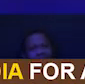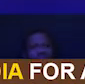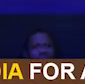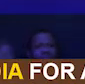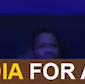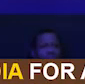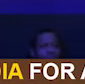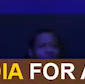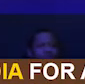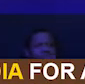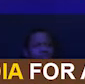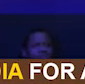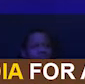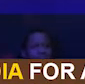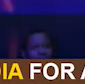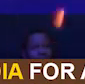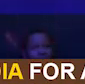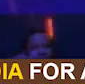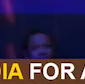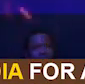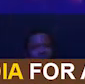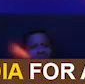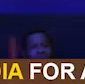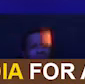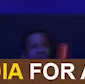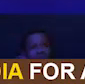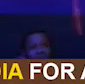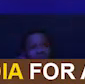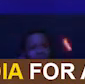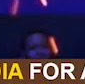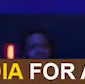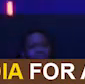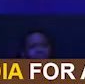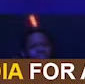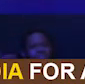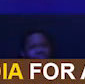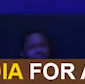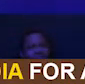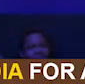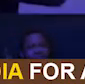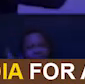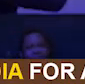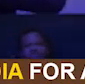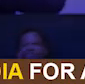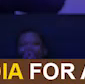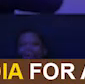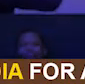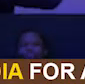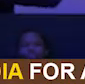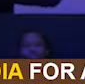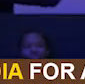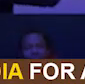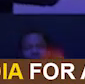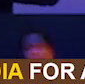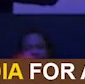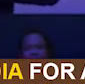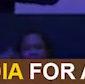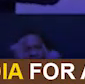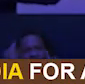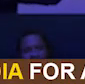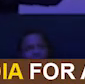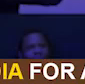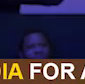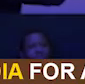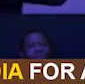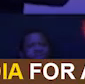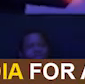a magician, false prophet named Bar Jesus. Yumusiano, or Sena Wacha, Musupo so, Eco